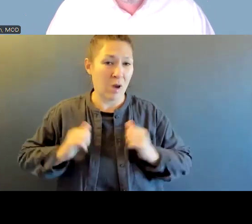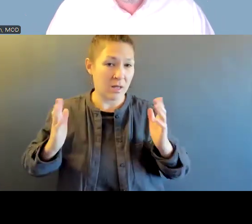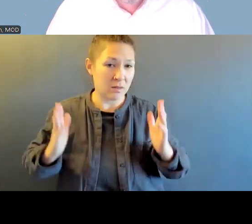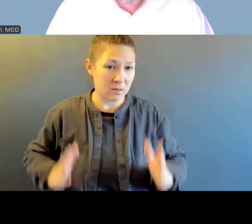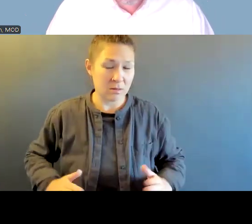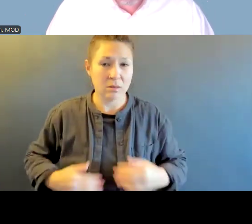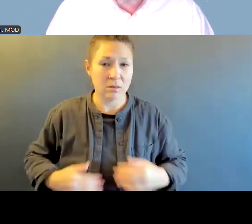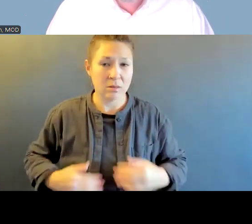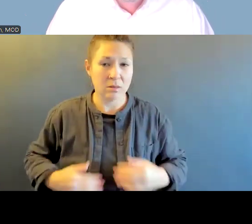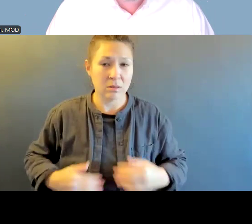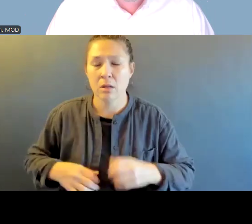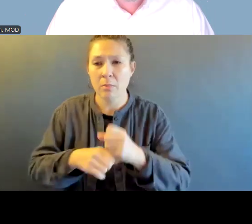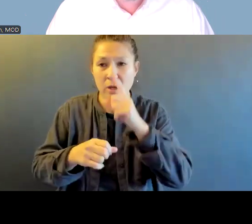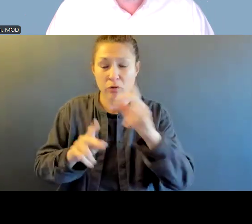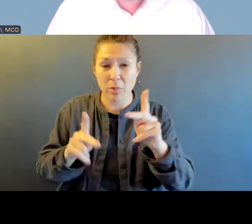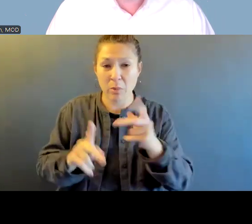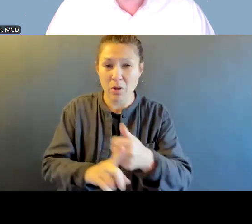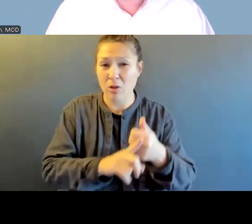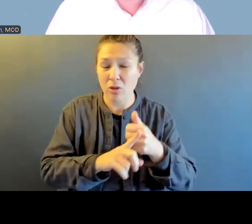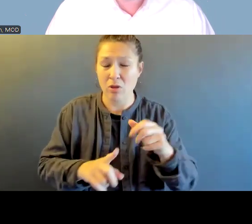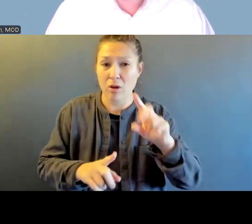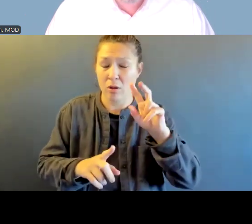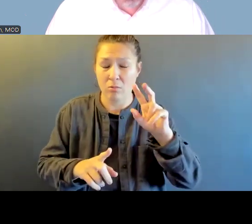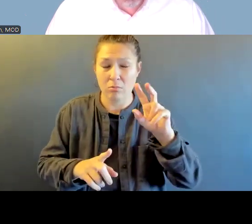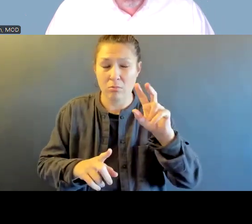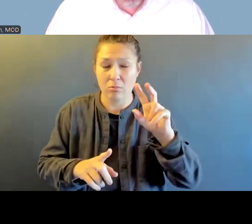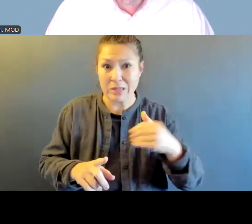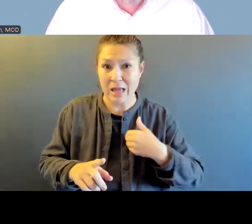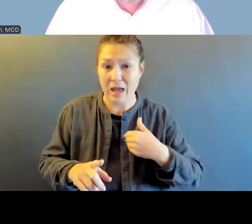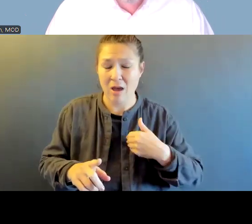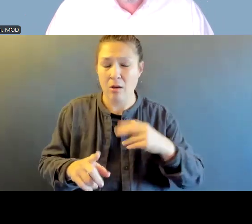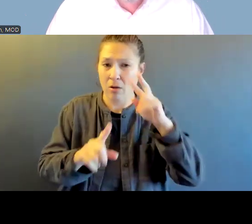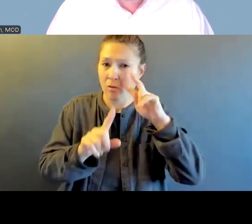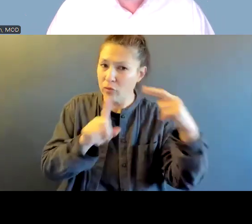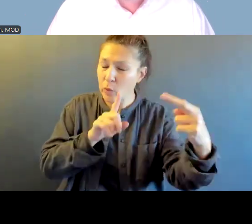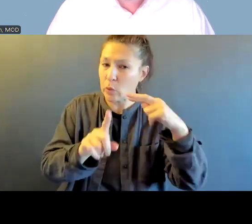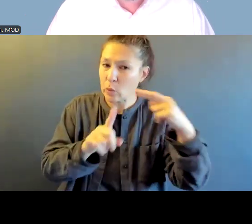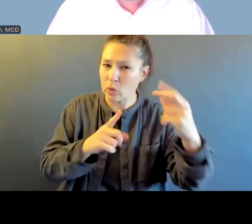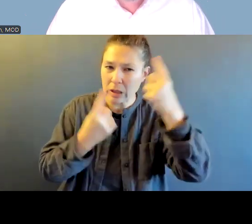disabilities are not only heard, but actively considered in the local decision making process.